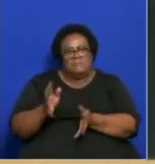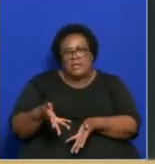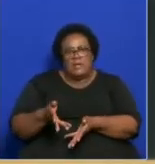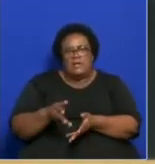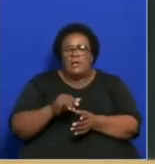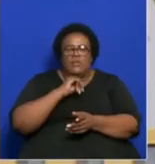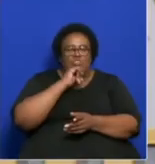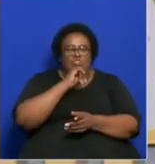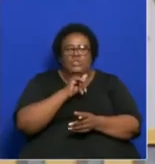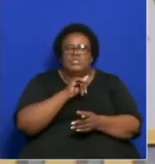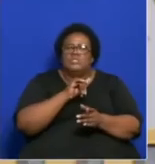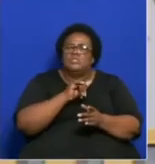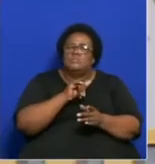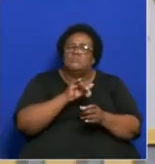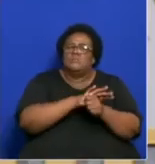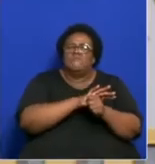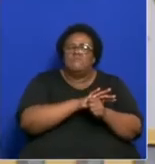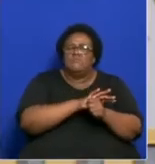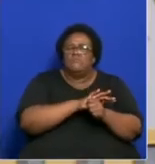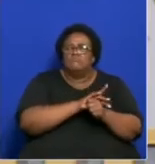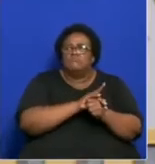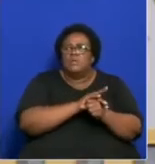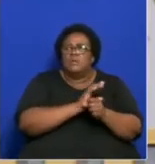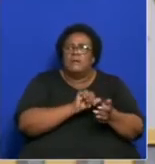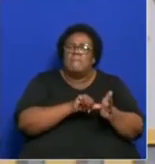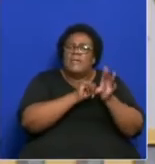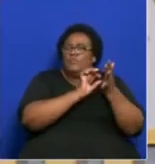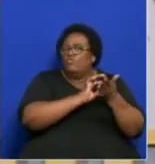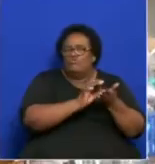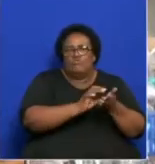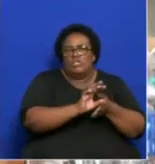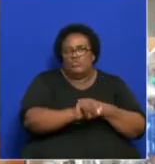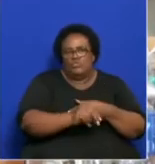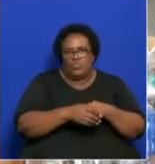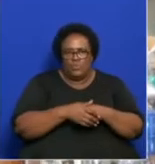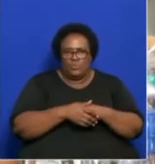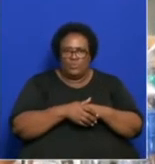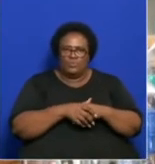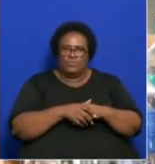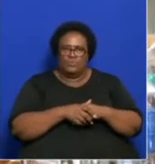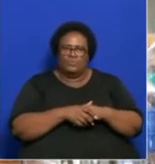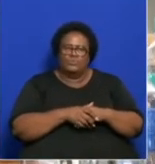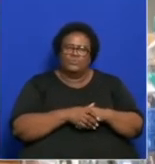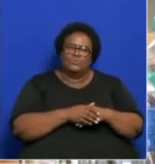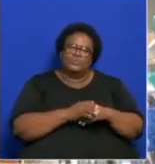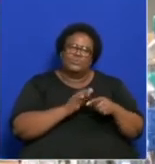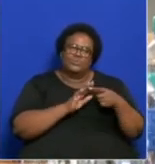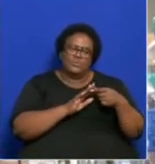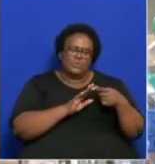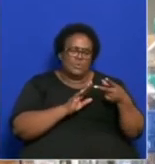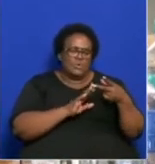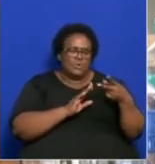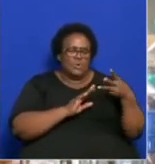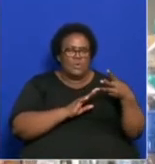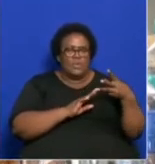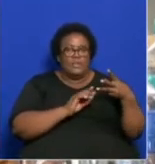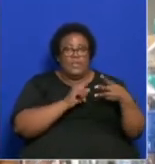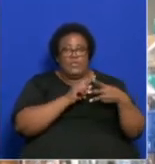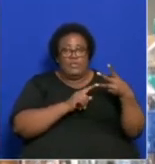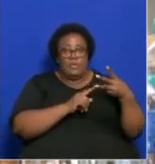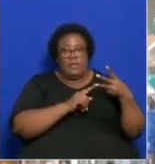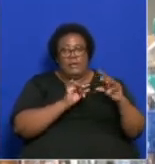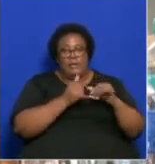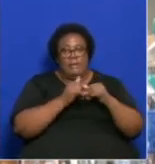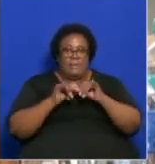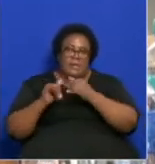Gubis, and I think Malatji or somebody, and Triotic, but I'm happy to limit